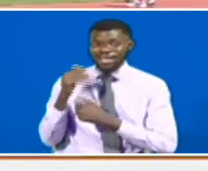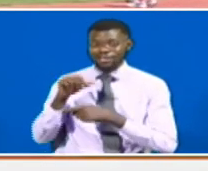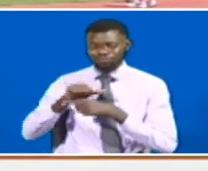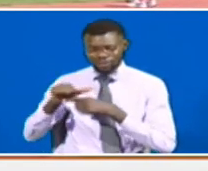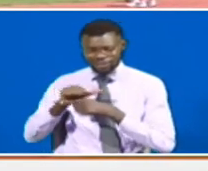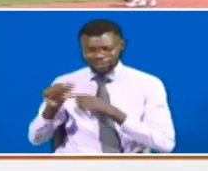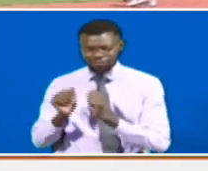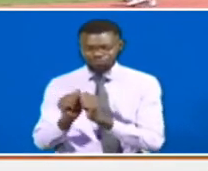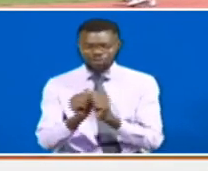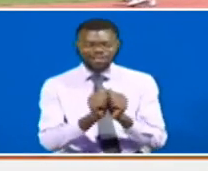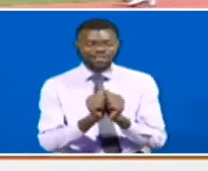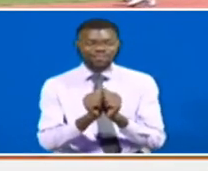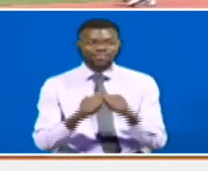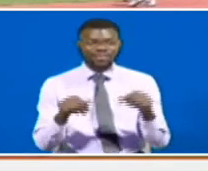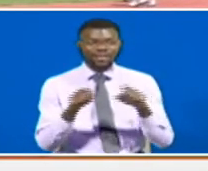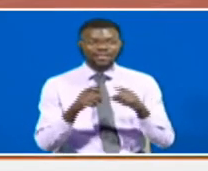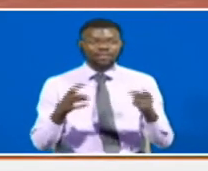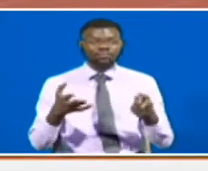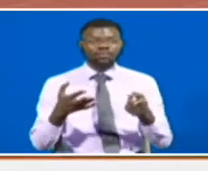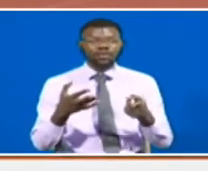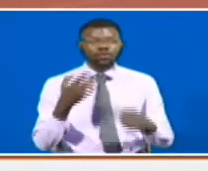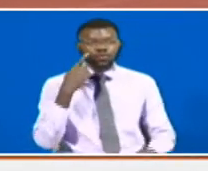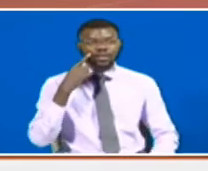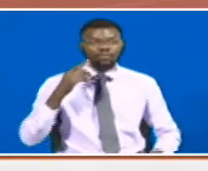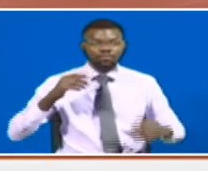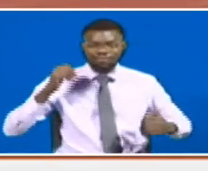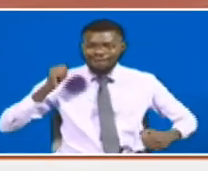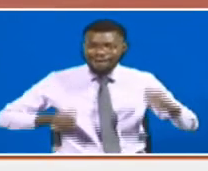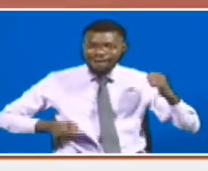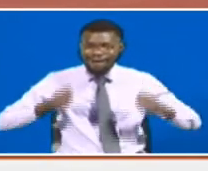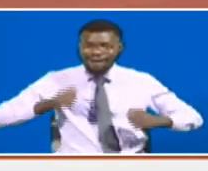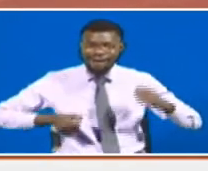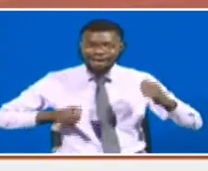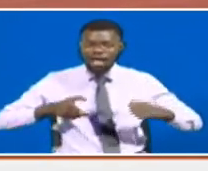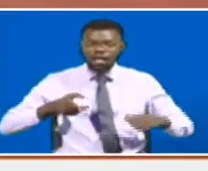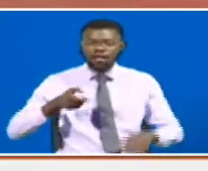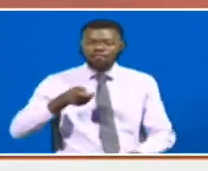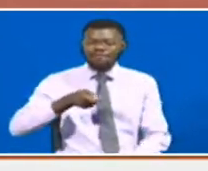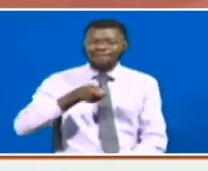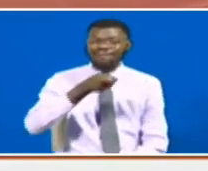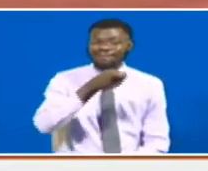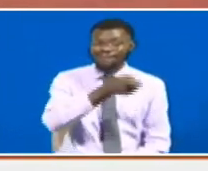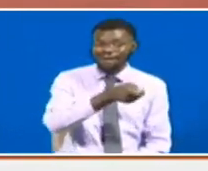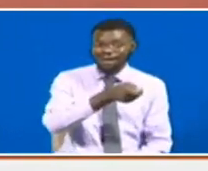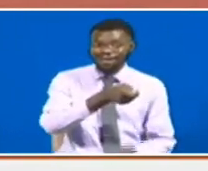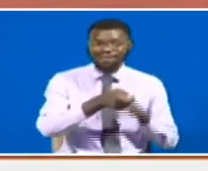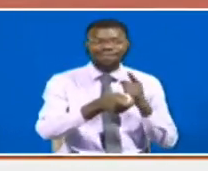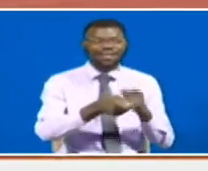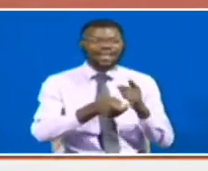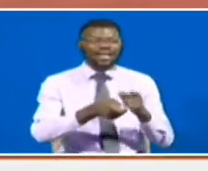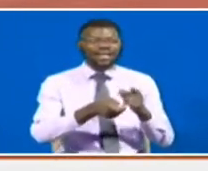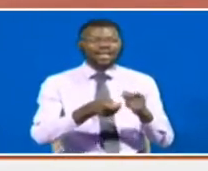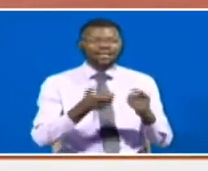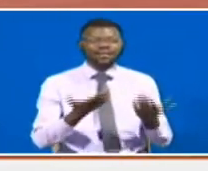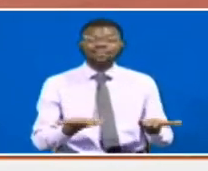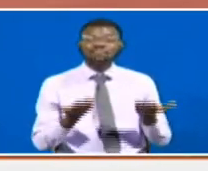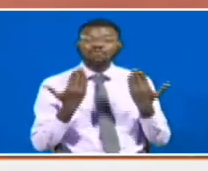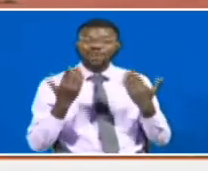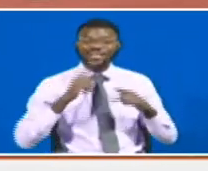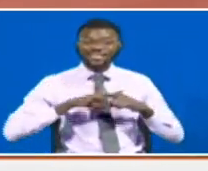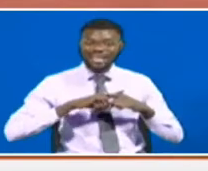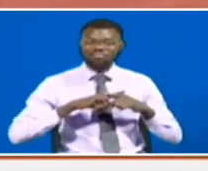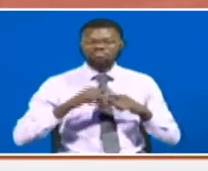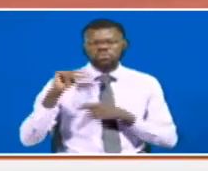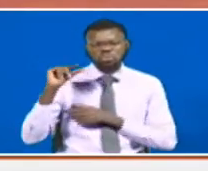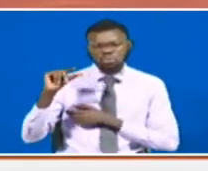kuperfect the handling, because you know the relays is all about the handling. So kwa hiyo time kidogo tu tumepata, we